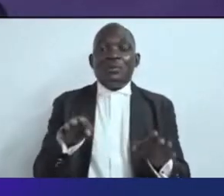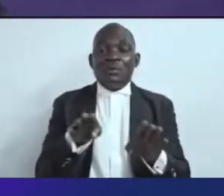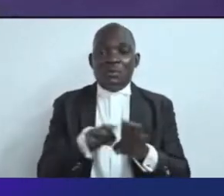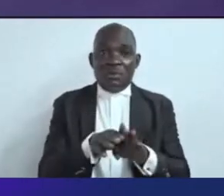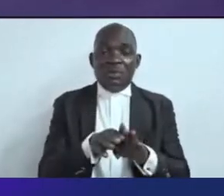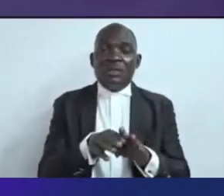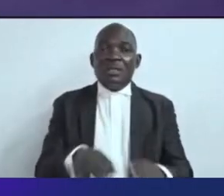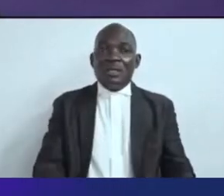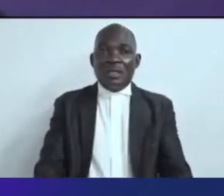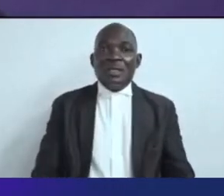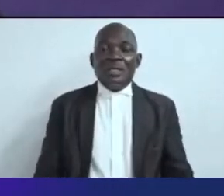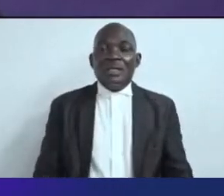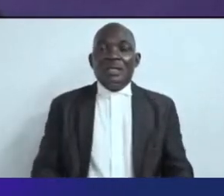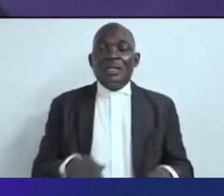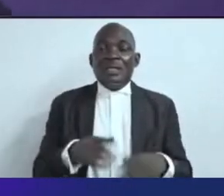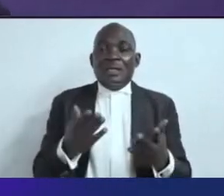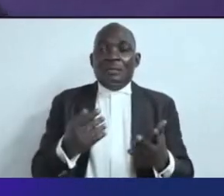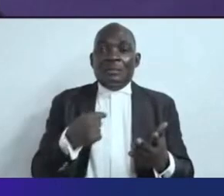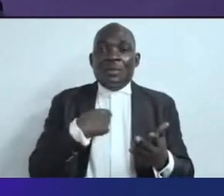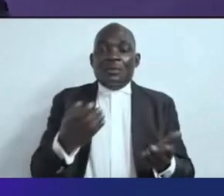is